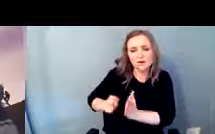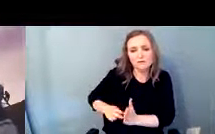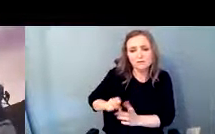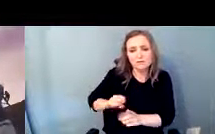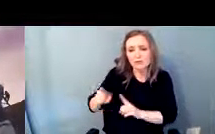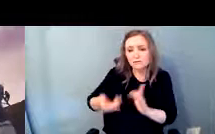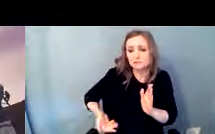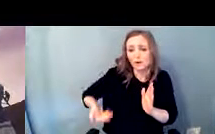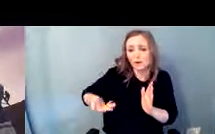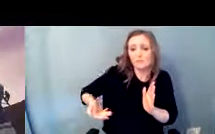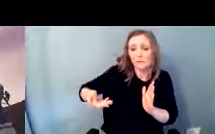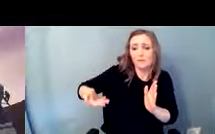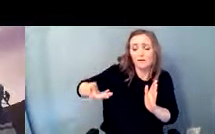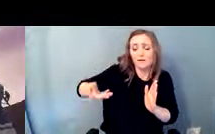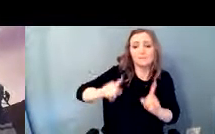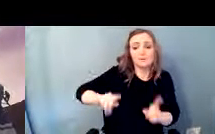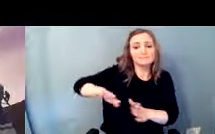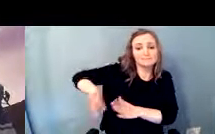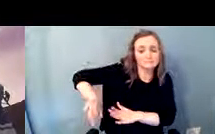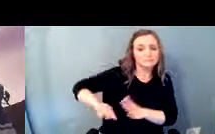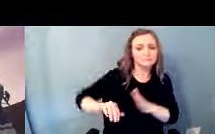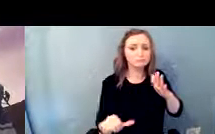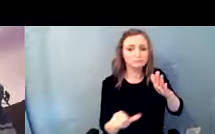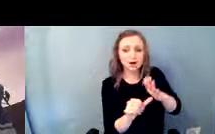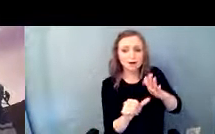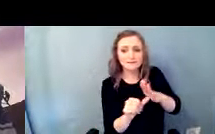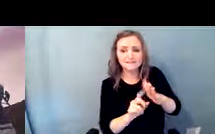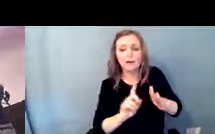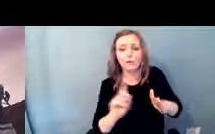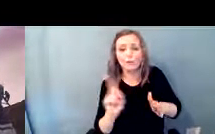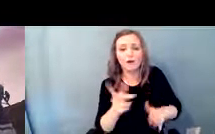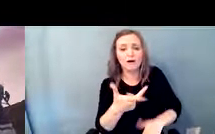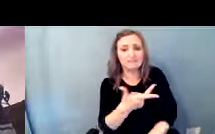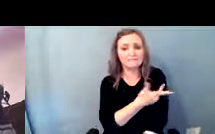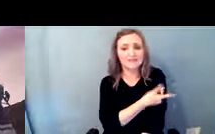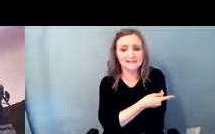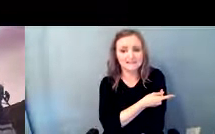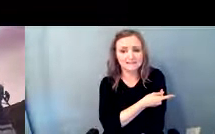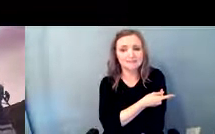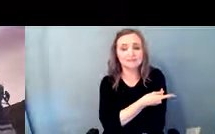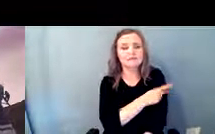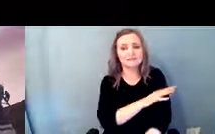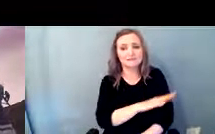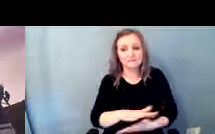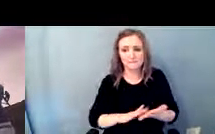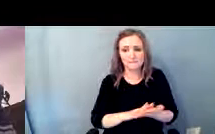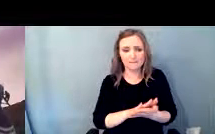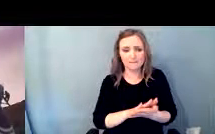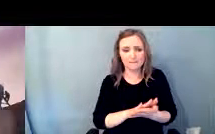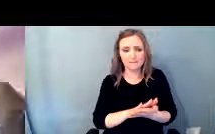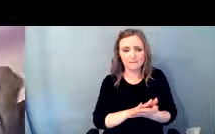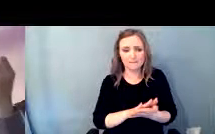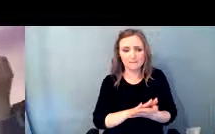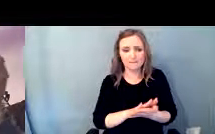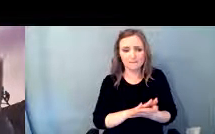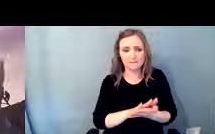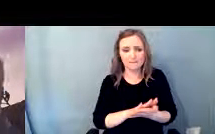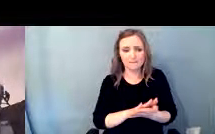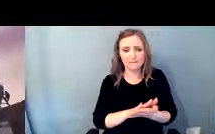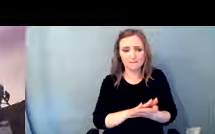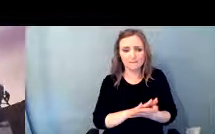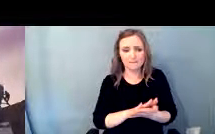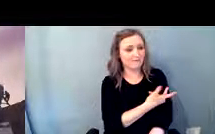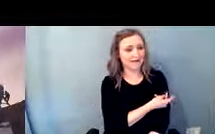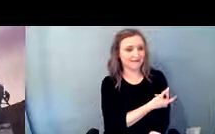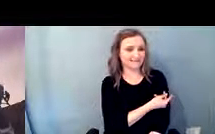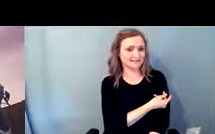deprioritized compared with the vaccination program and anybody who was presenting with sort of emergency type symptoms. Can